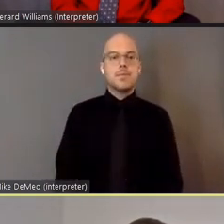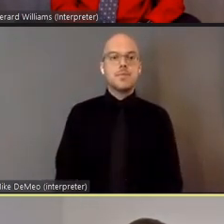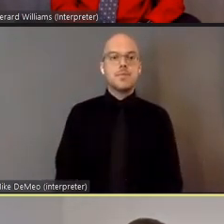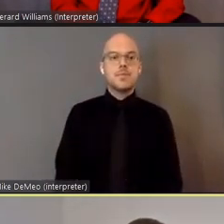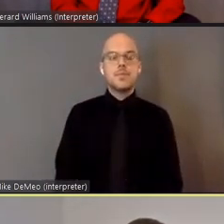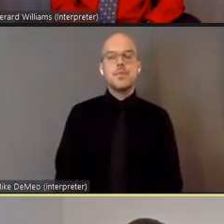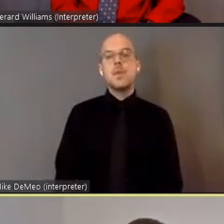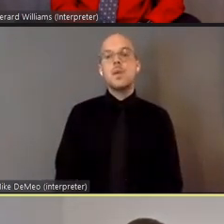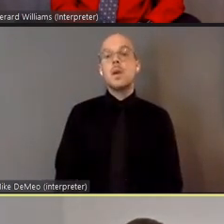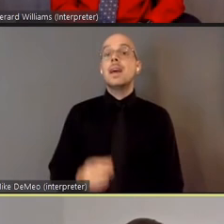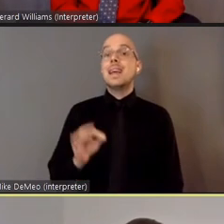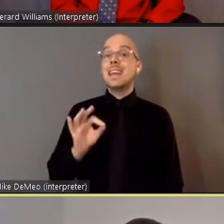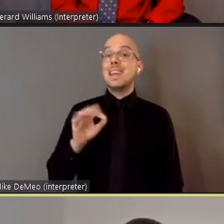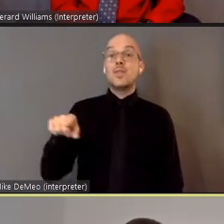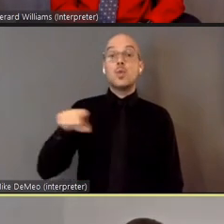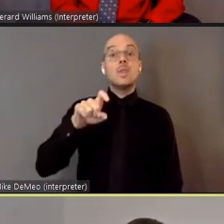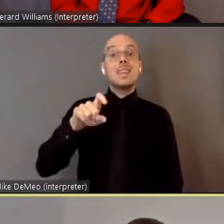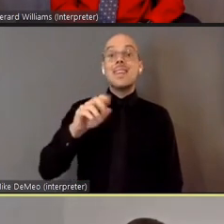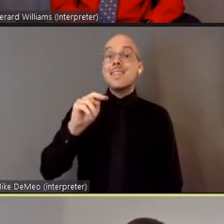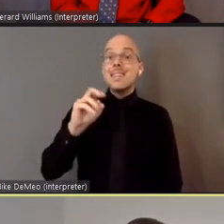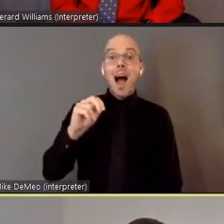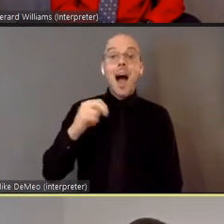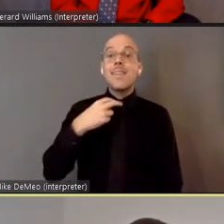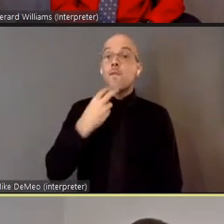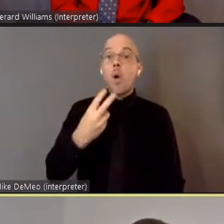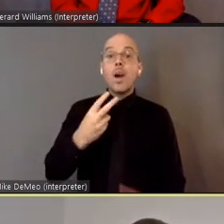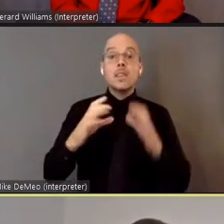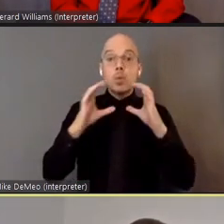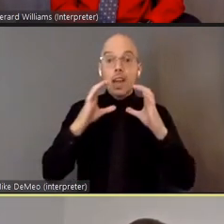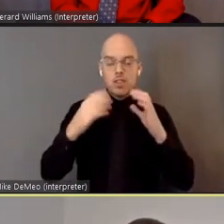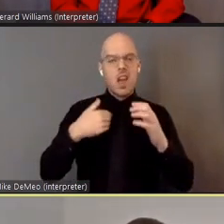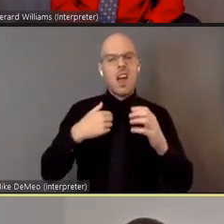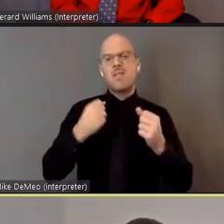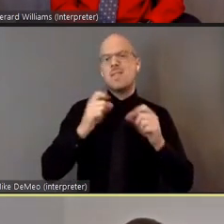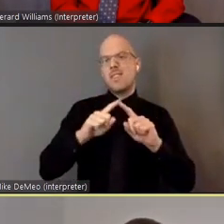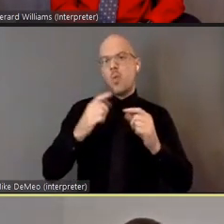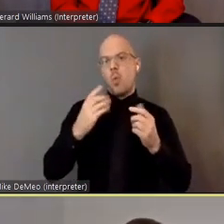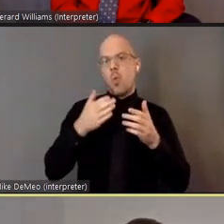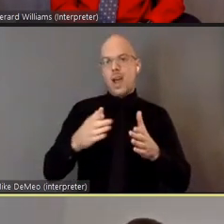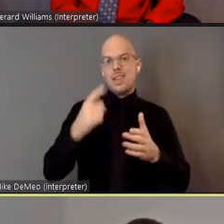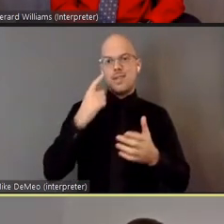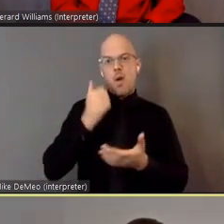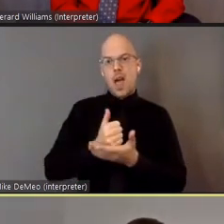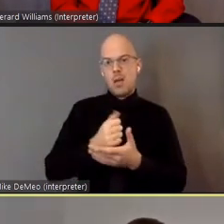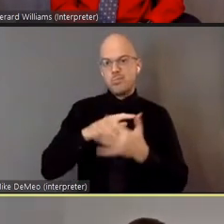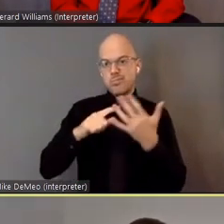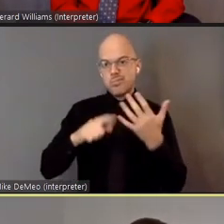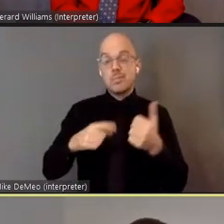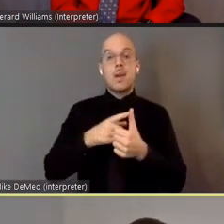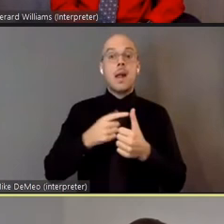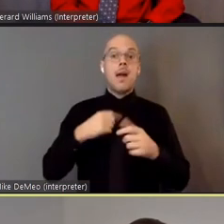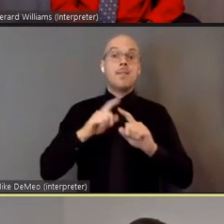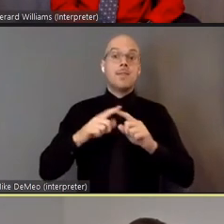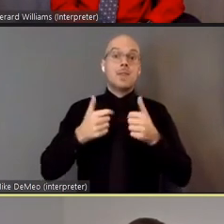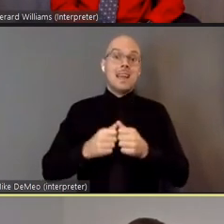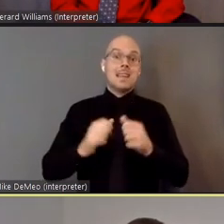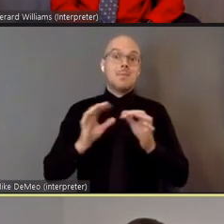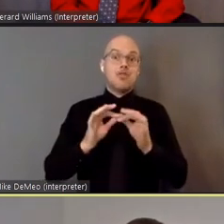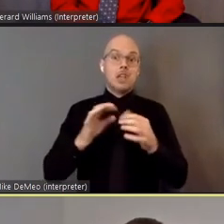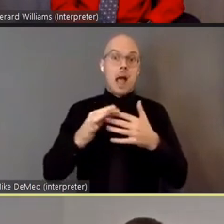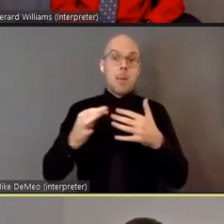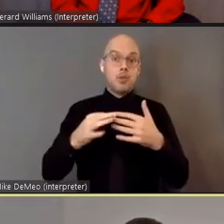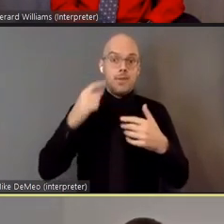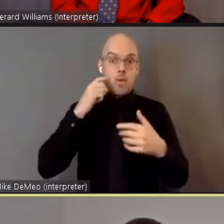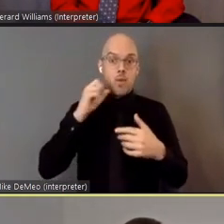If you're in need of non-voice communication, there are several ways to get help. There are several text messaging options for suicide prevention that are